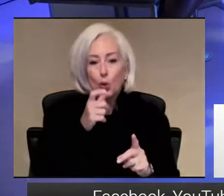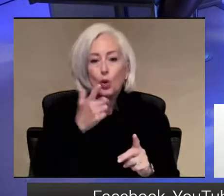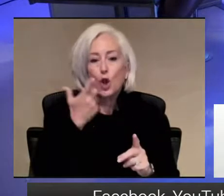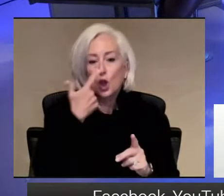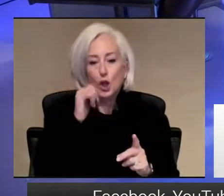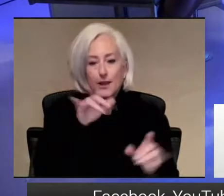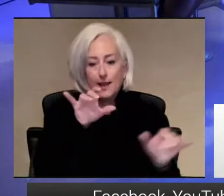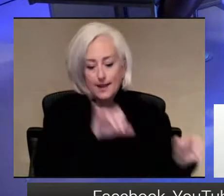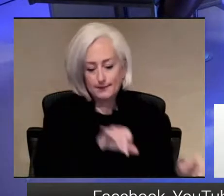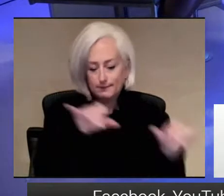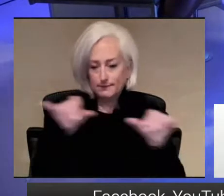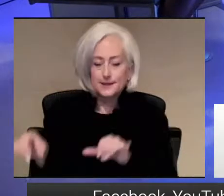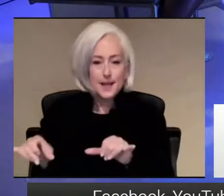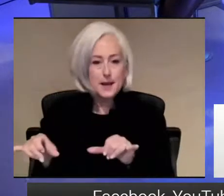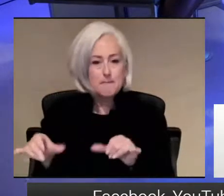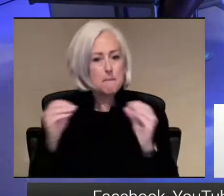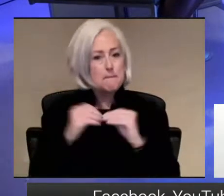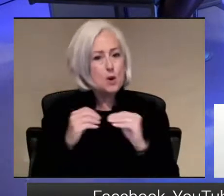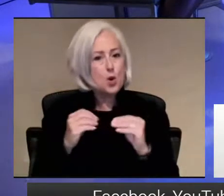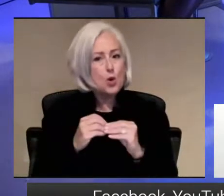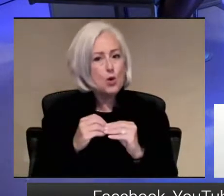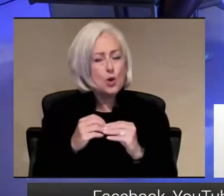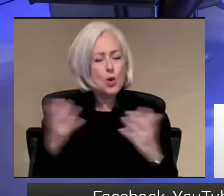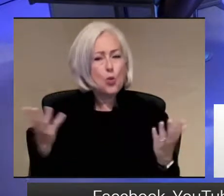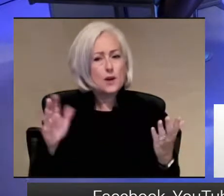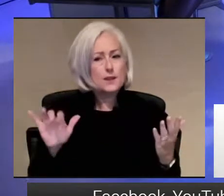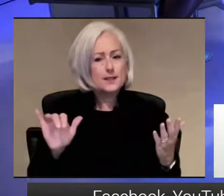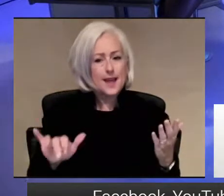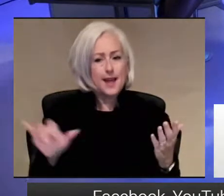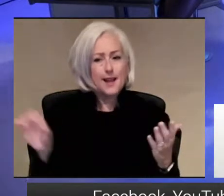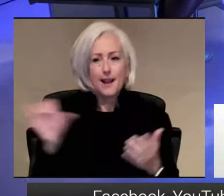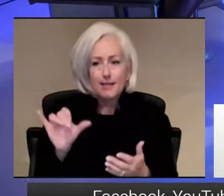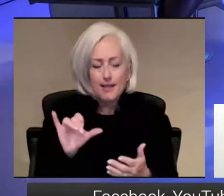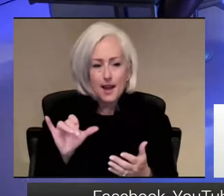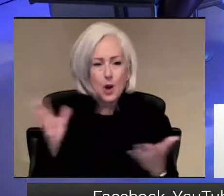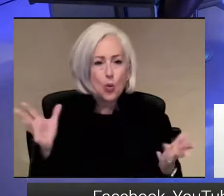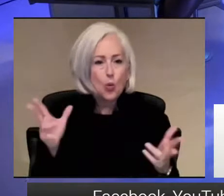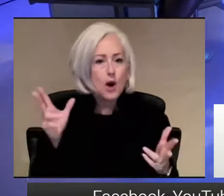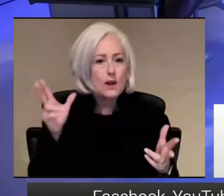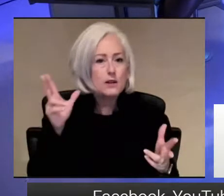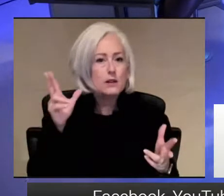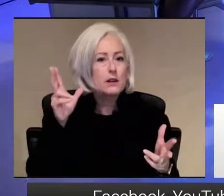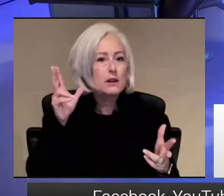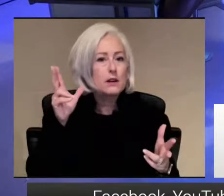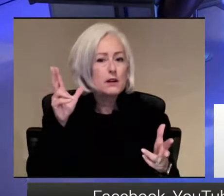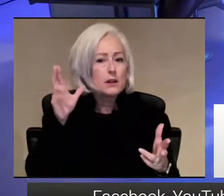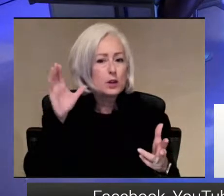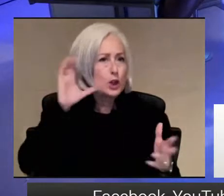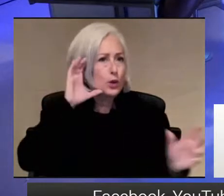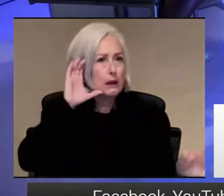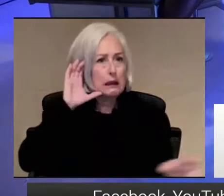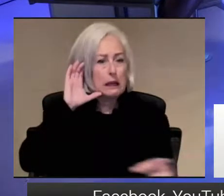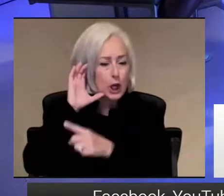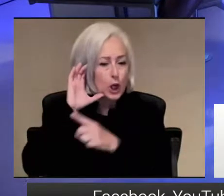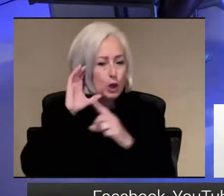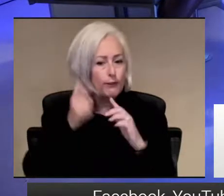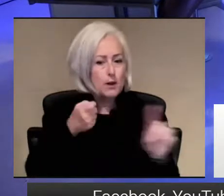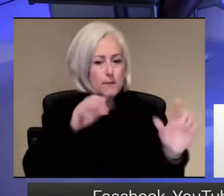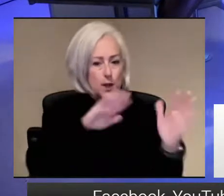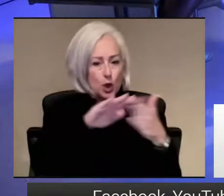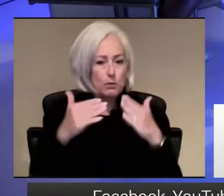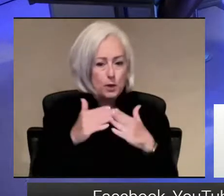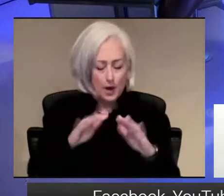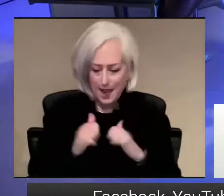moment. What is that like for you? And what are the voices you hear out there? What can we do about getting more Black women into healthcare to help address that